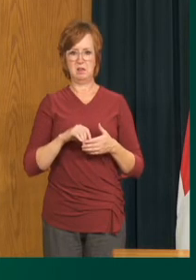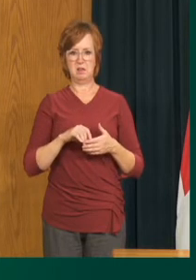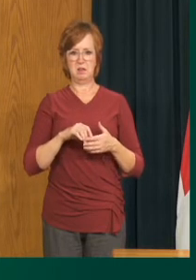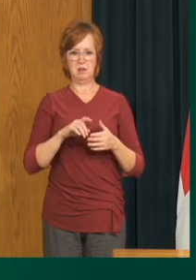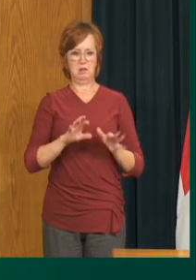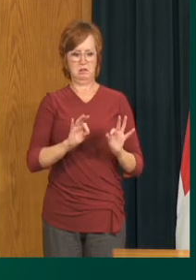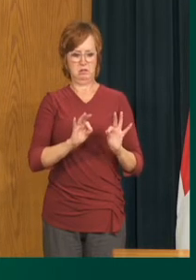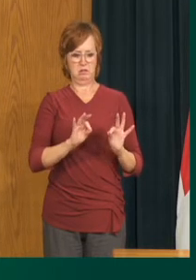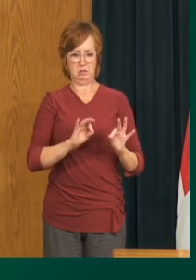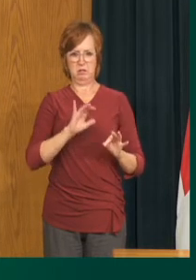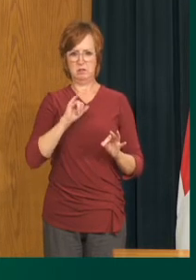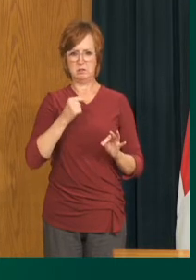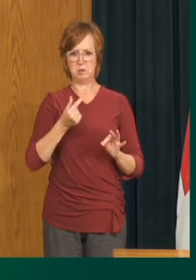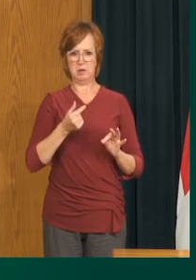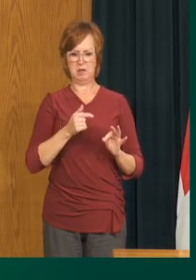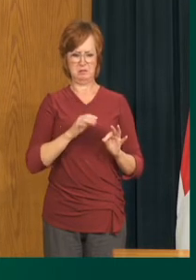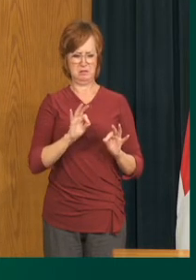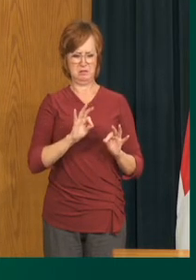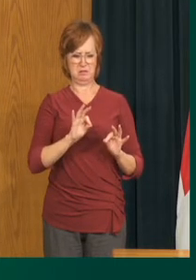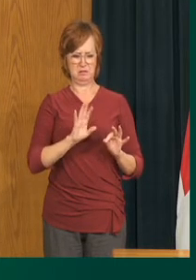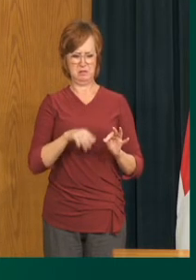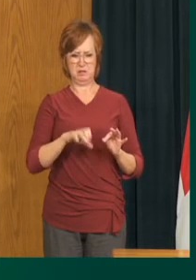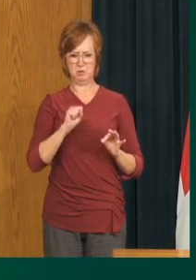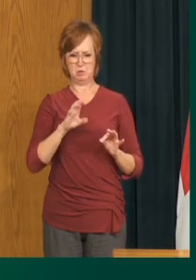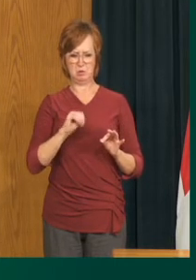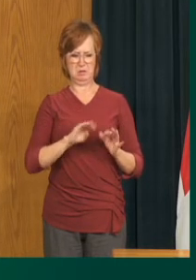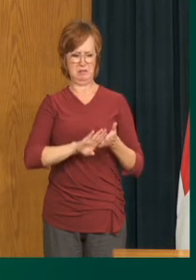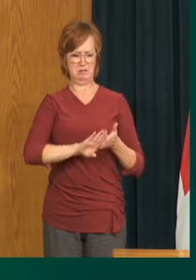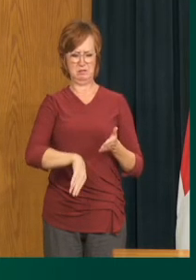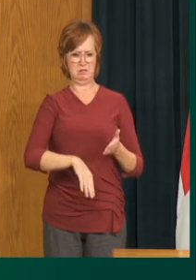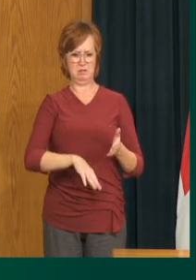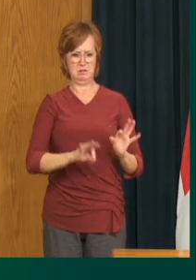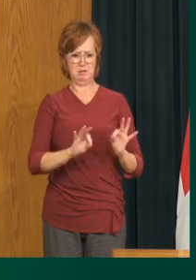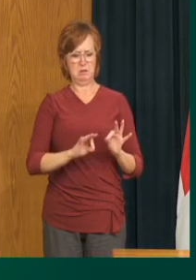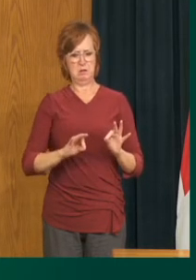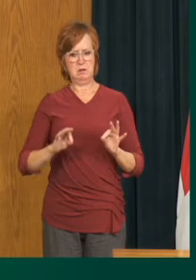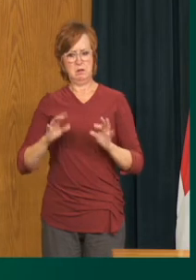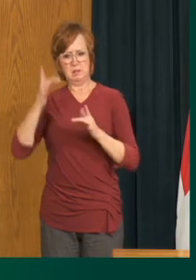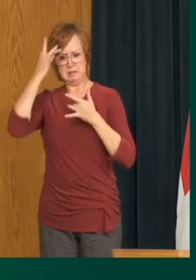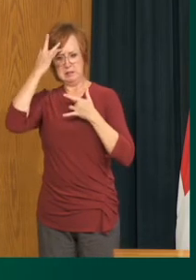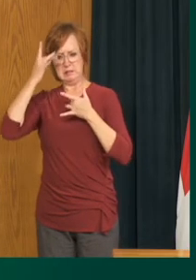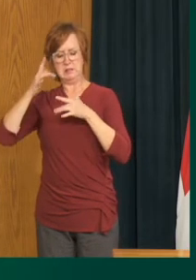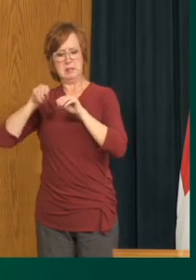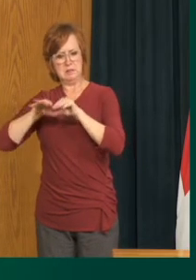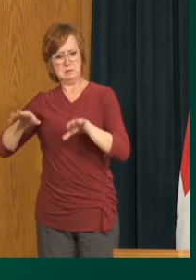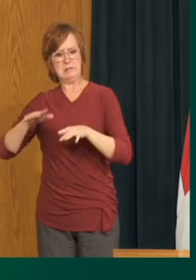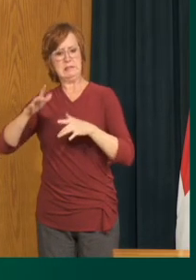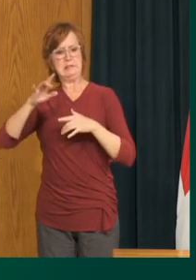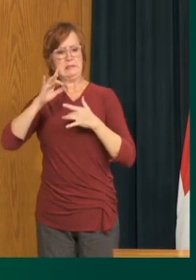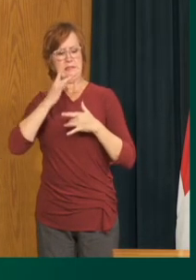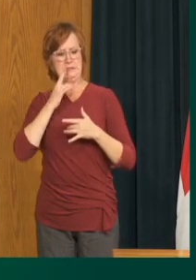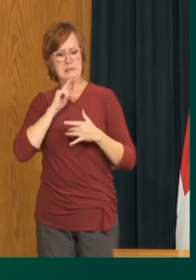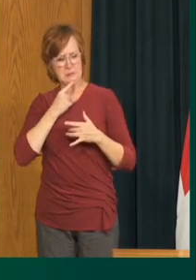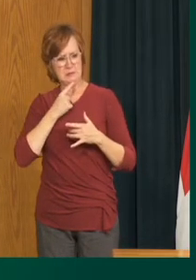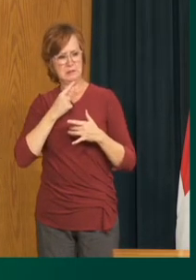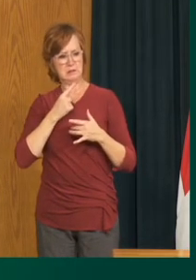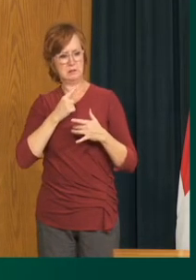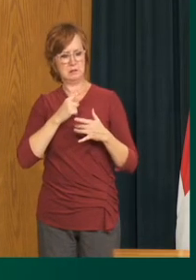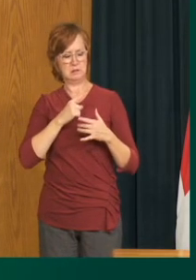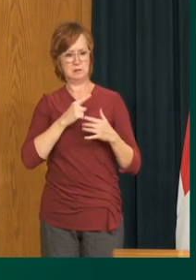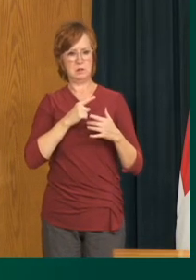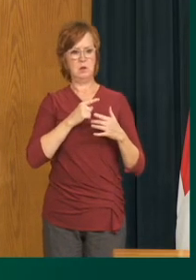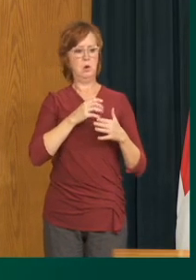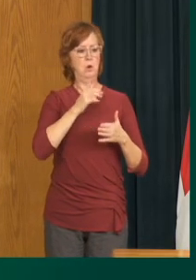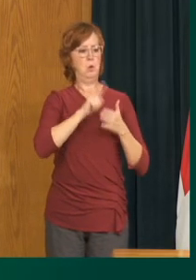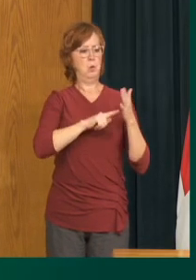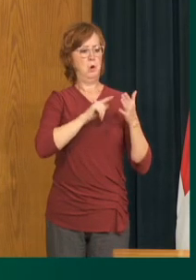be trivialized by someone with a social media page that is, you know, pointing out where not, and ranking schools